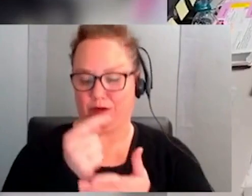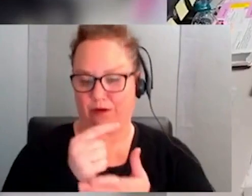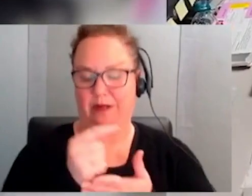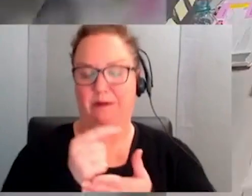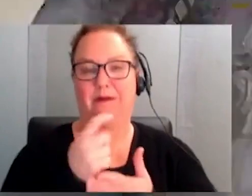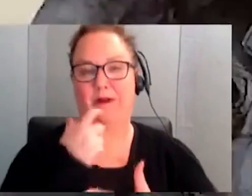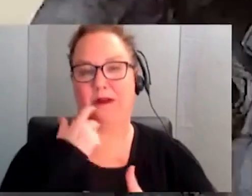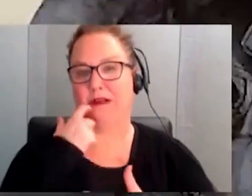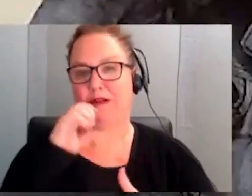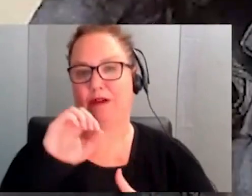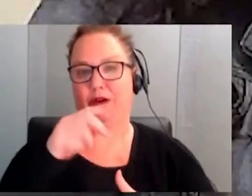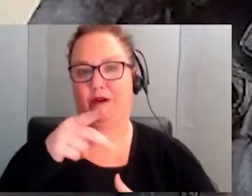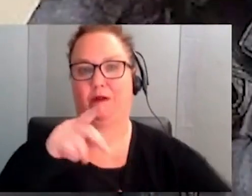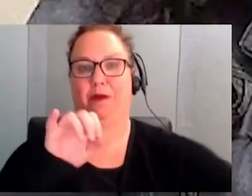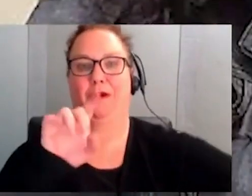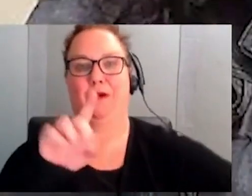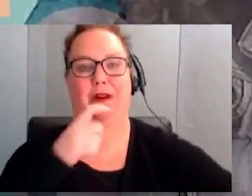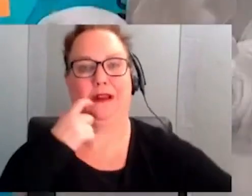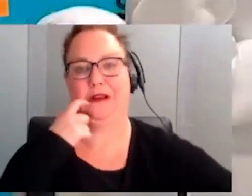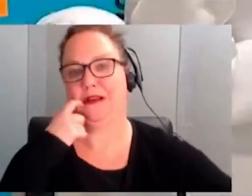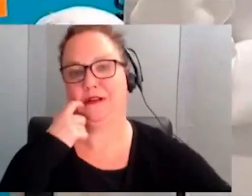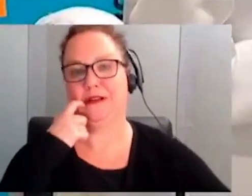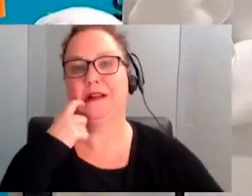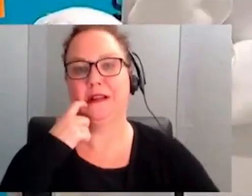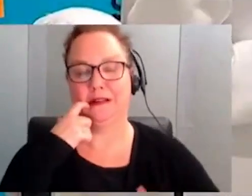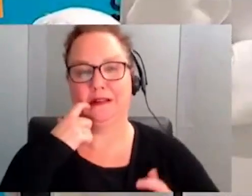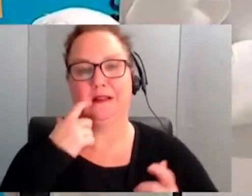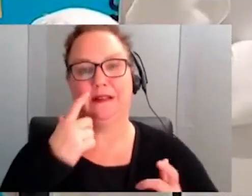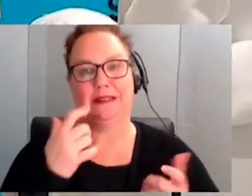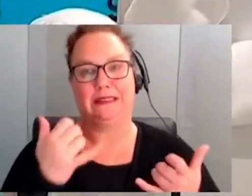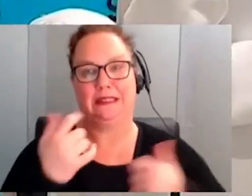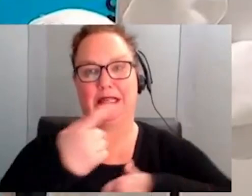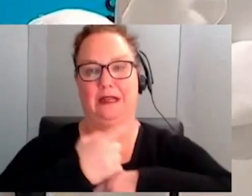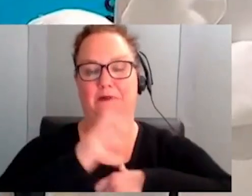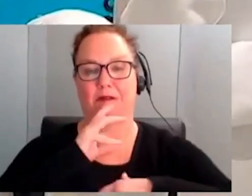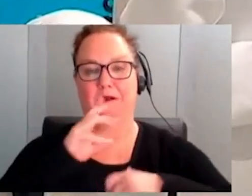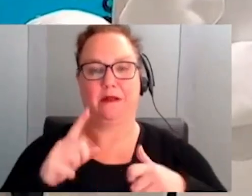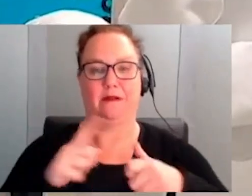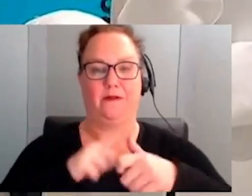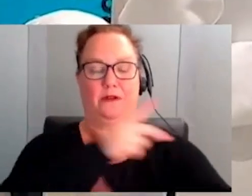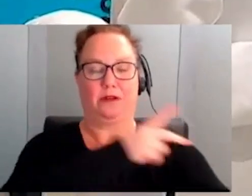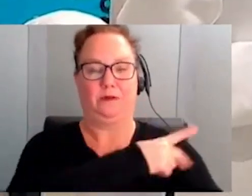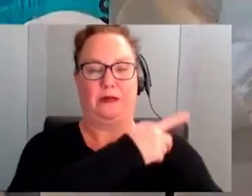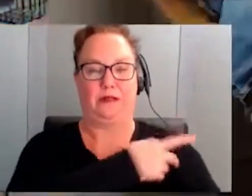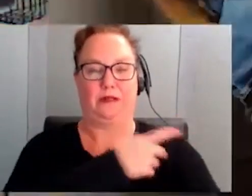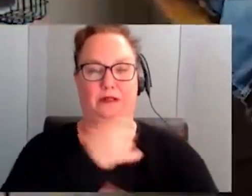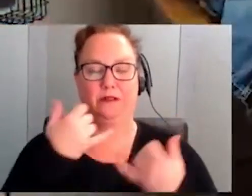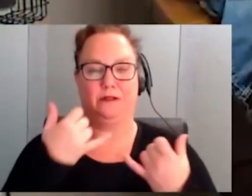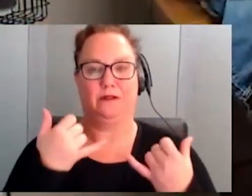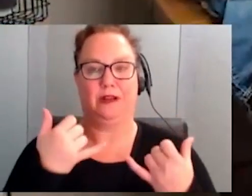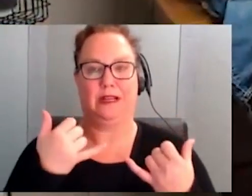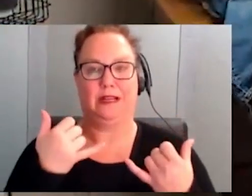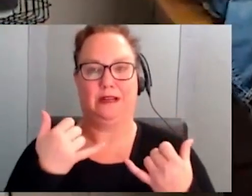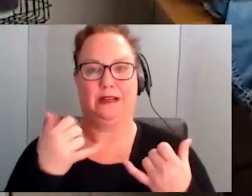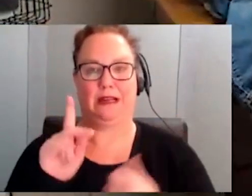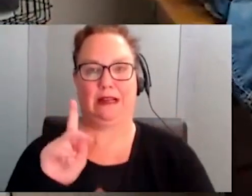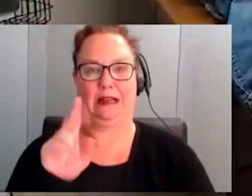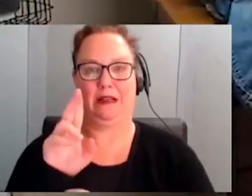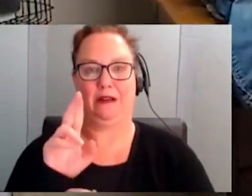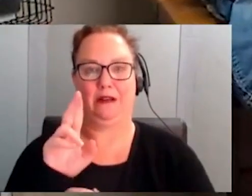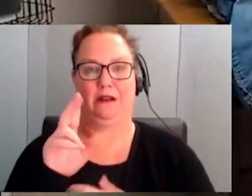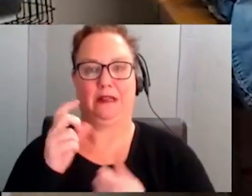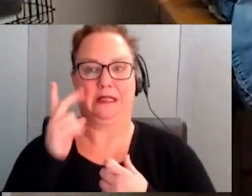a game changer, a lifesaver for many. Today, we talked to the first patient to try it here at the health system and find out how he's